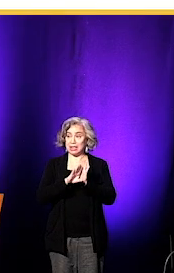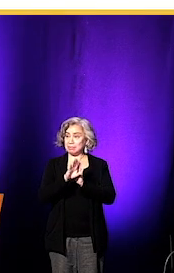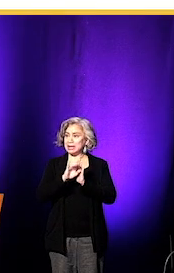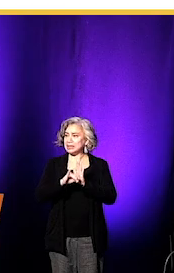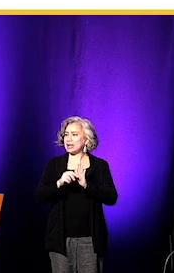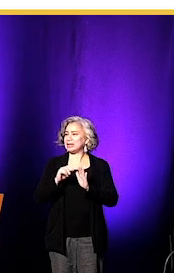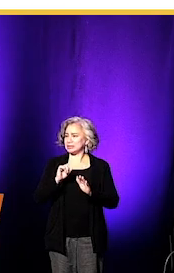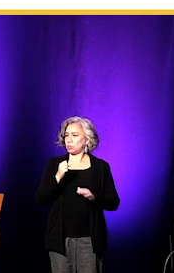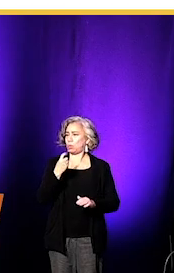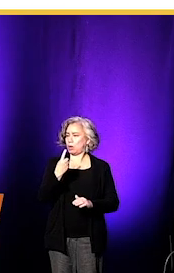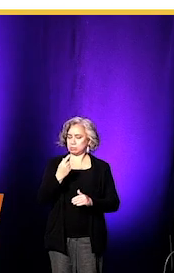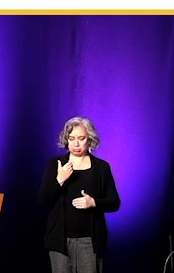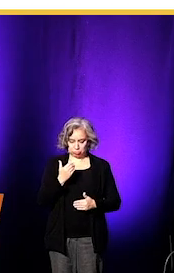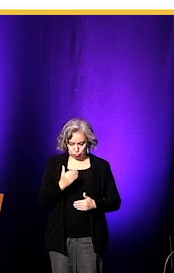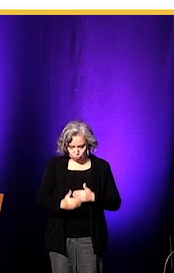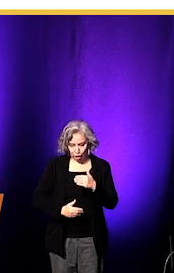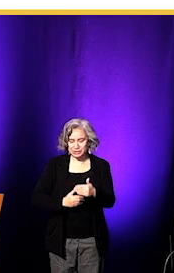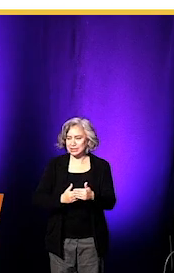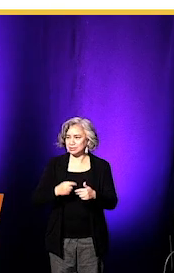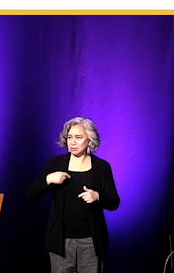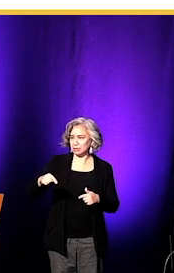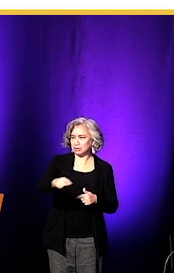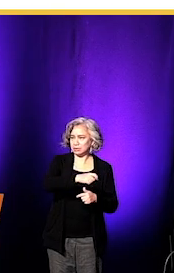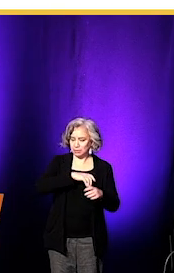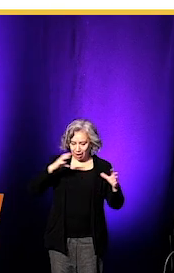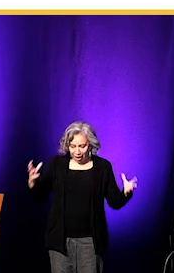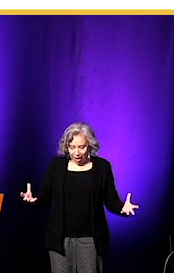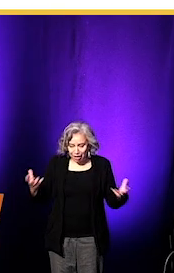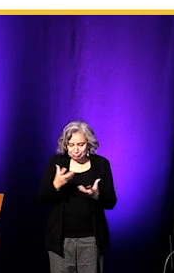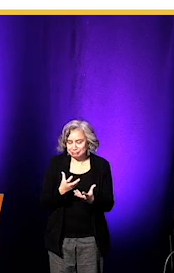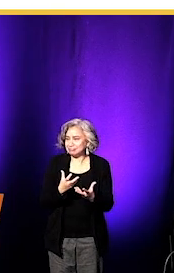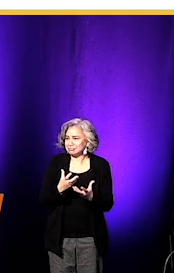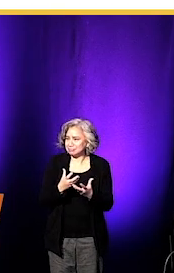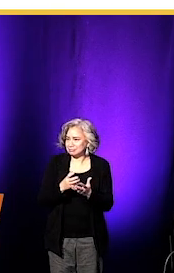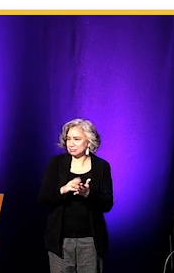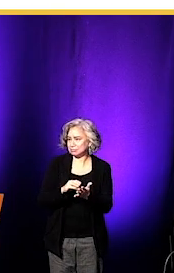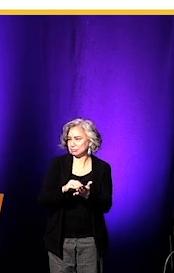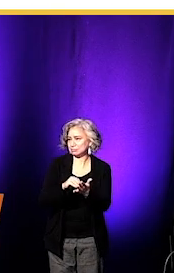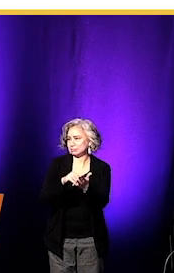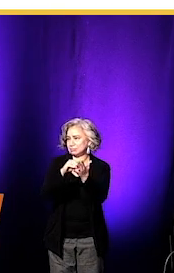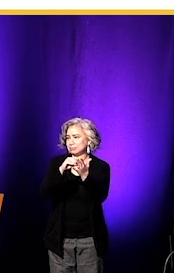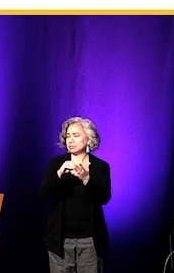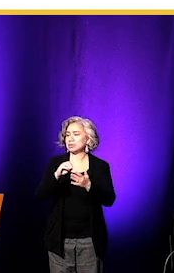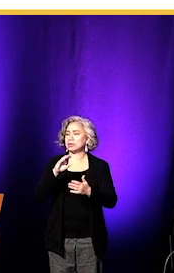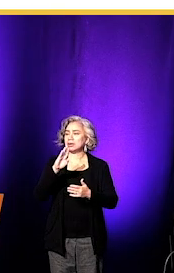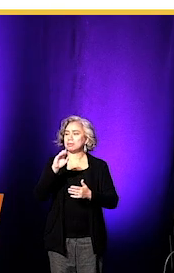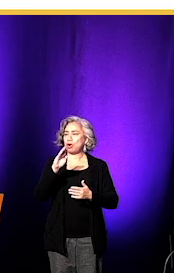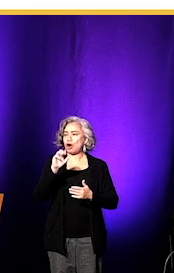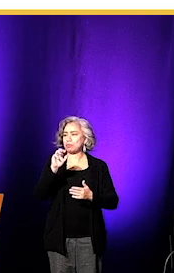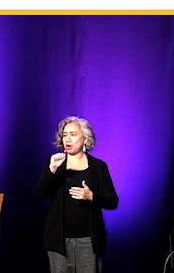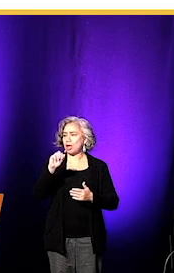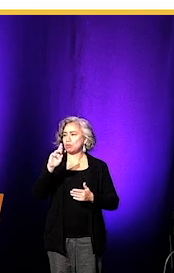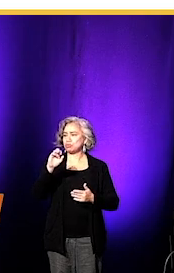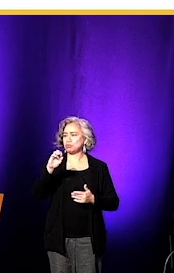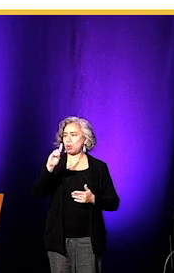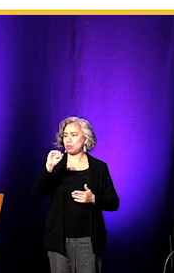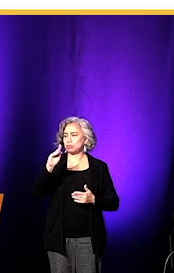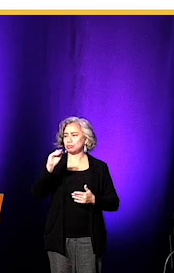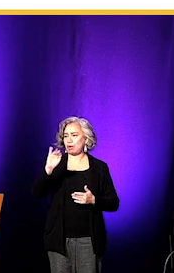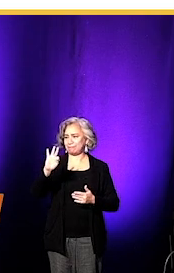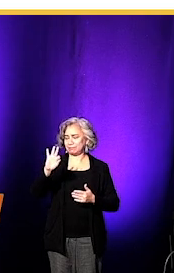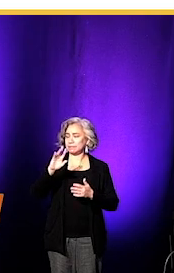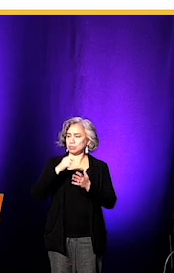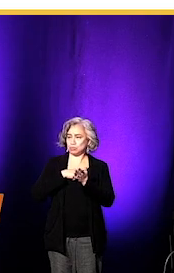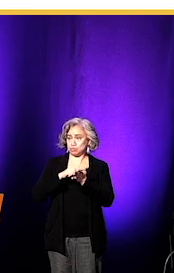process. As my colleague and friend Barbara Rogoff recently wrote, individual and cultural contextual